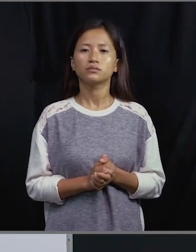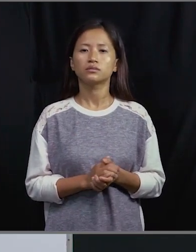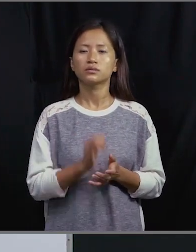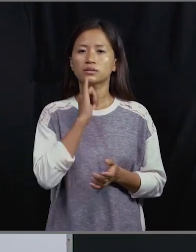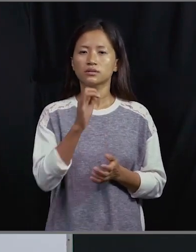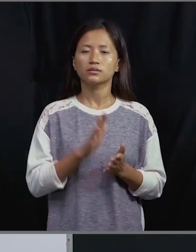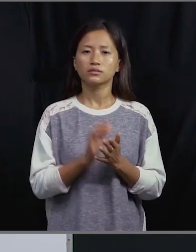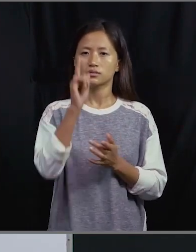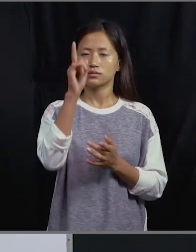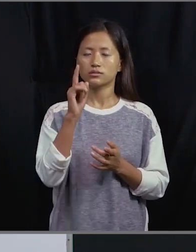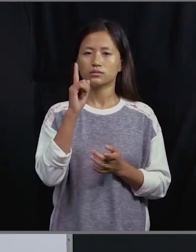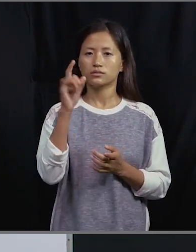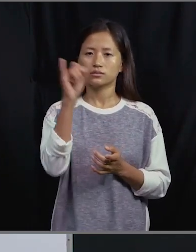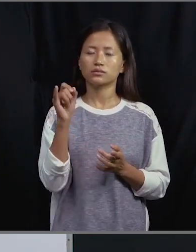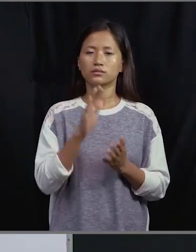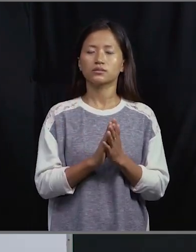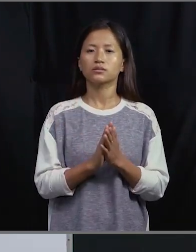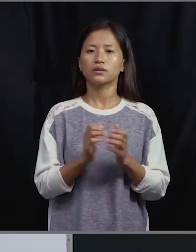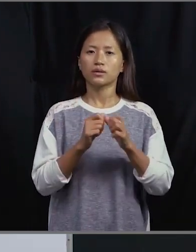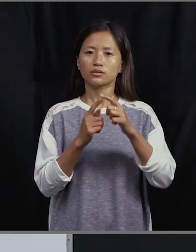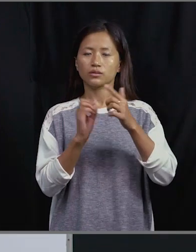is 16 atomic mass units.